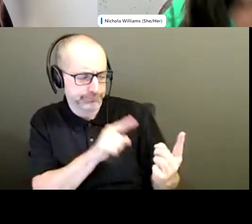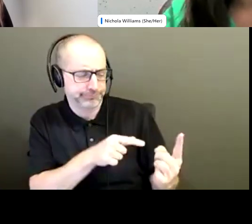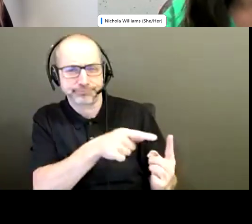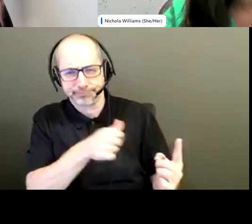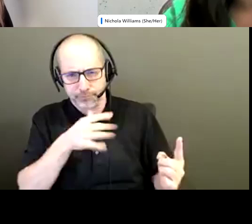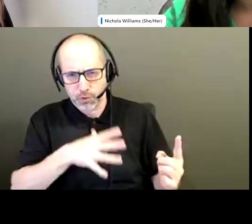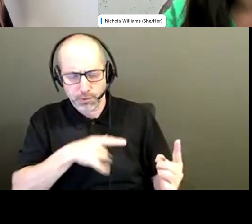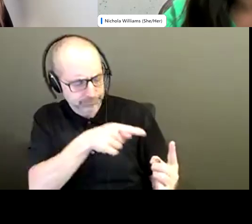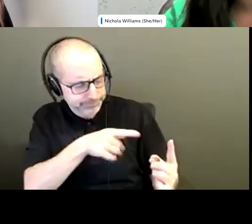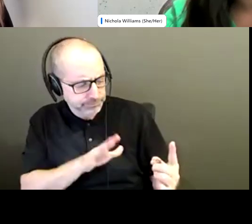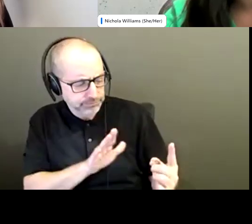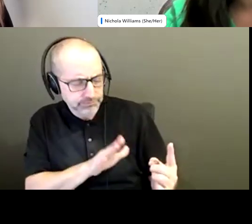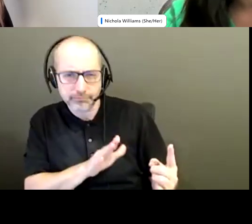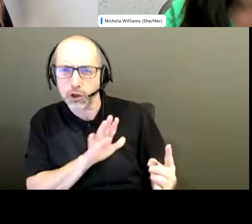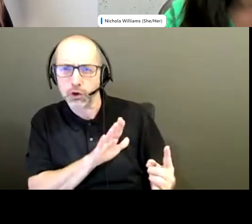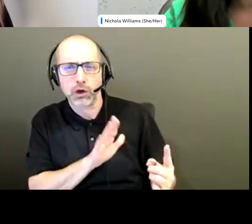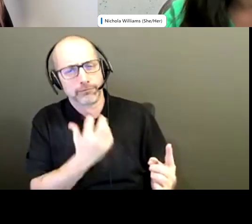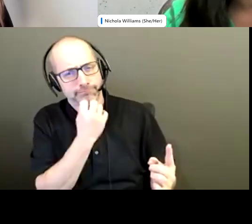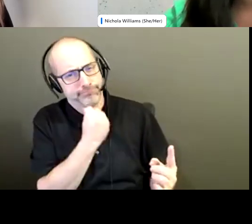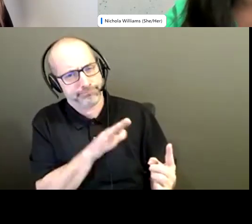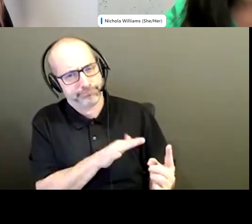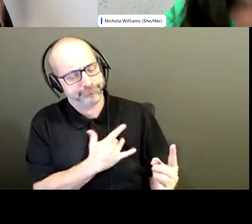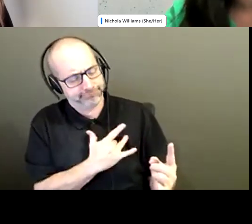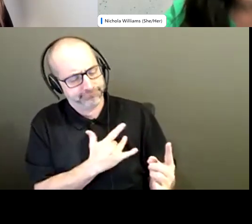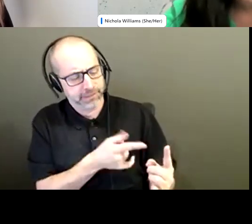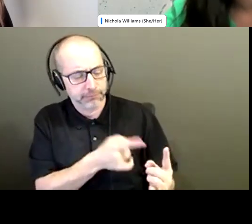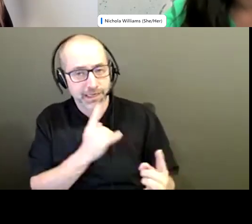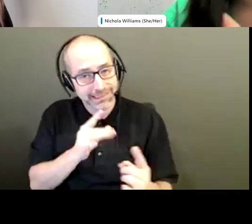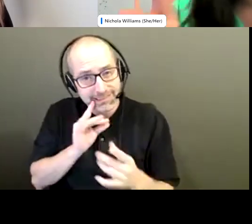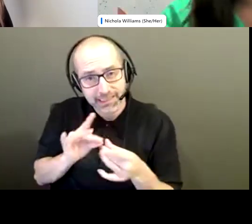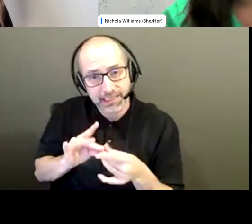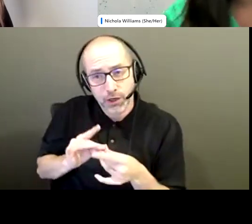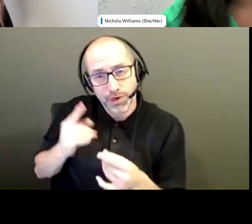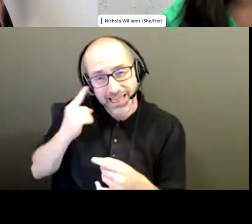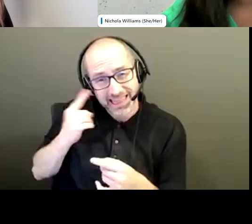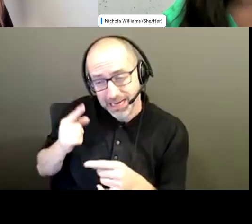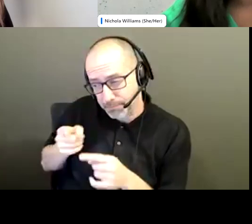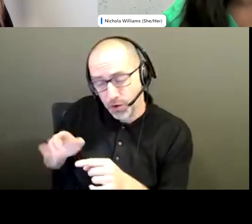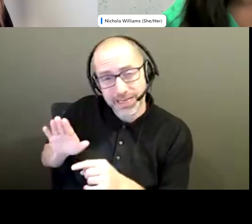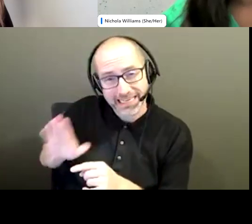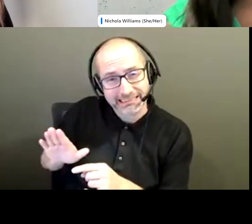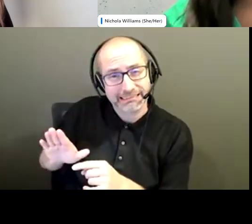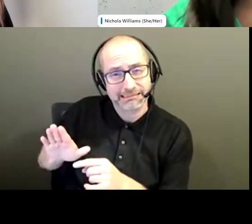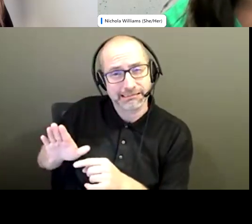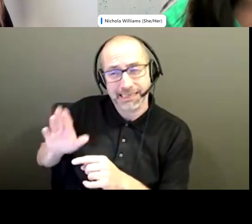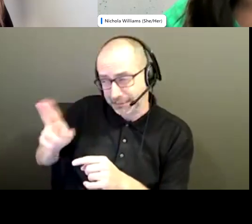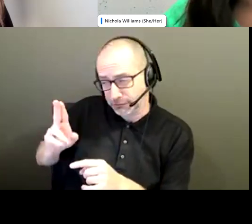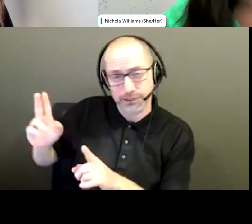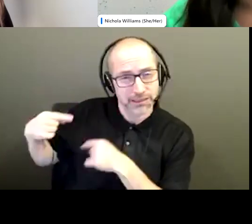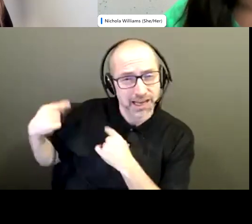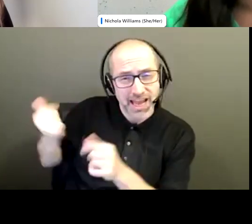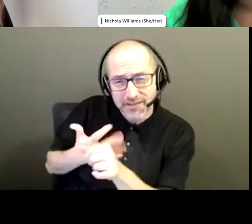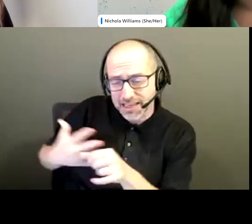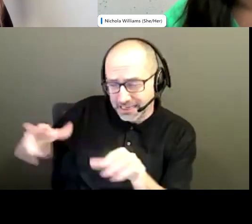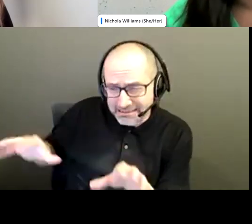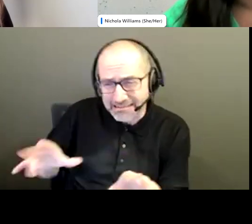when I think about all the things that he's done to me in the past, I don't want to associate with him. We sleep in separate rooms, but where am I going to go? I'm older